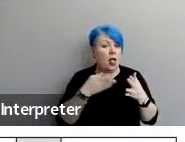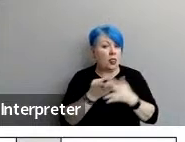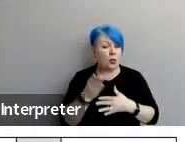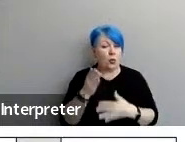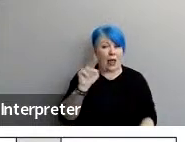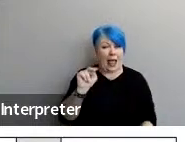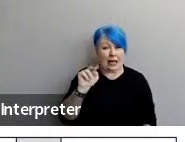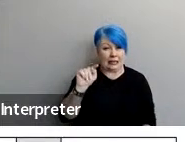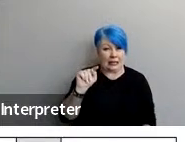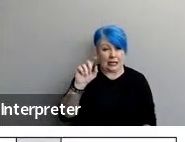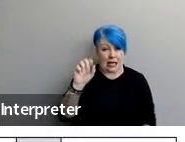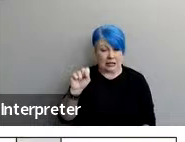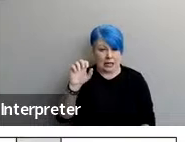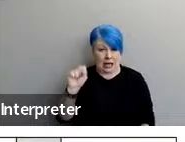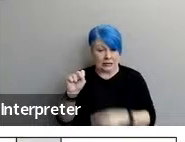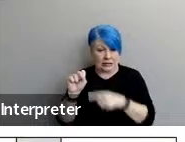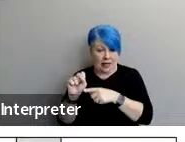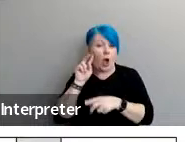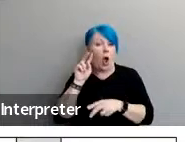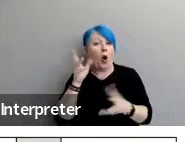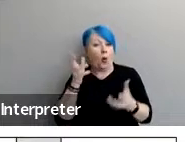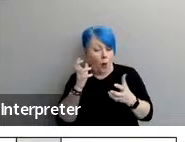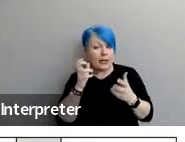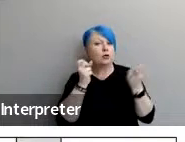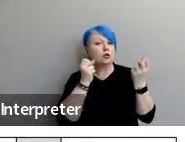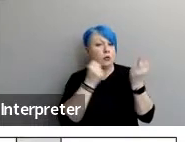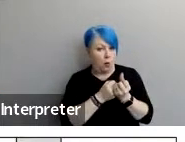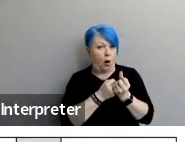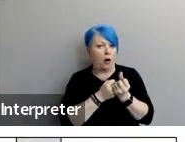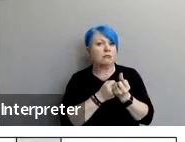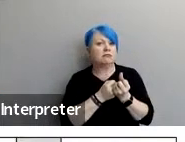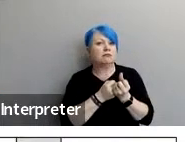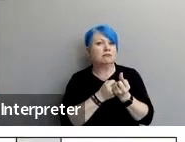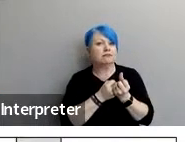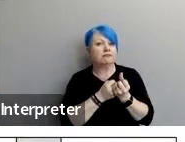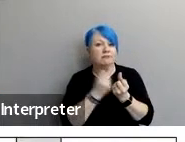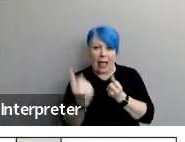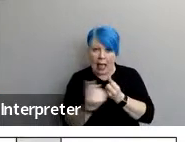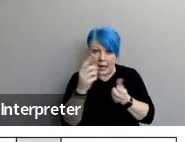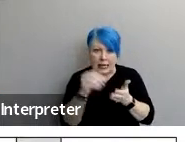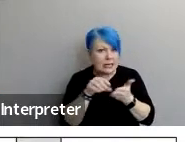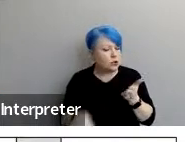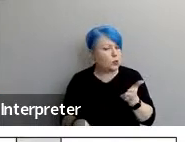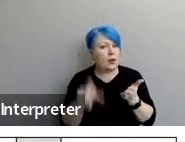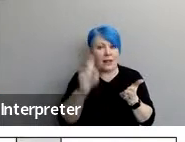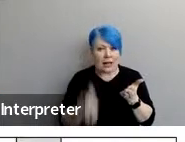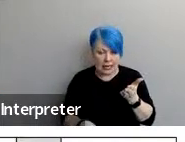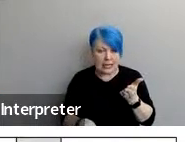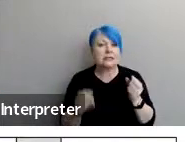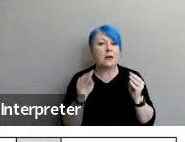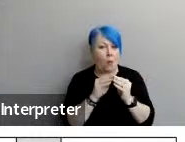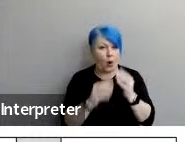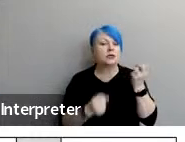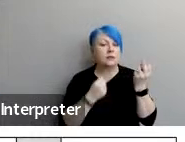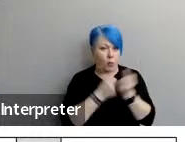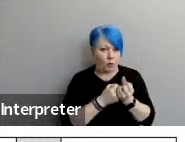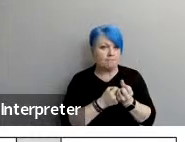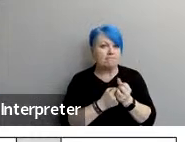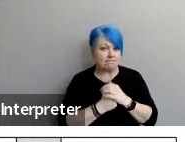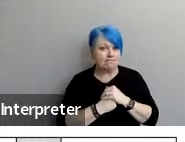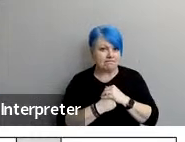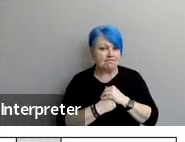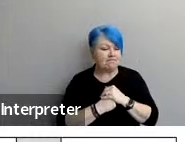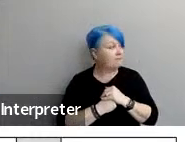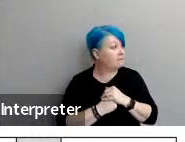where they're looking to support, again, those students and any student that may need those additional support. And